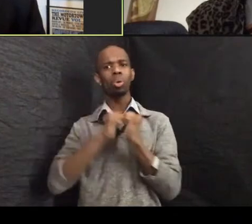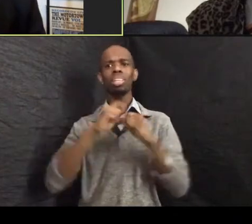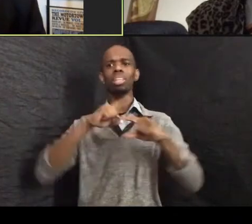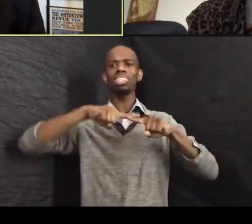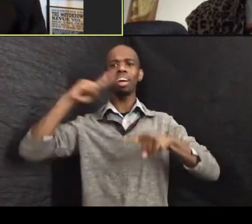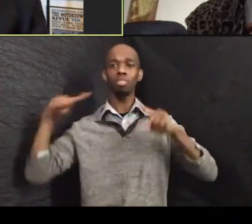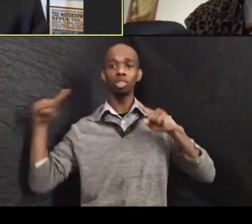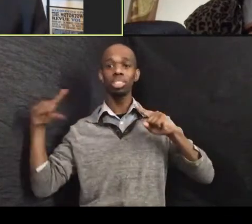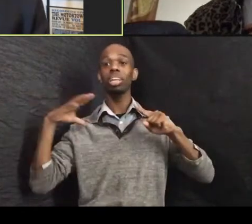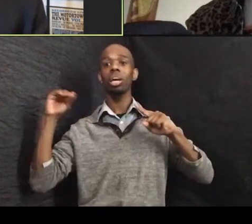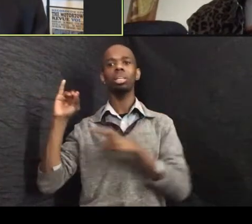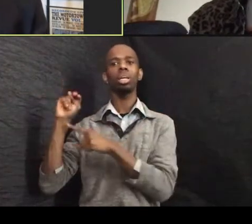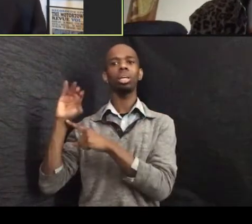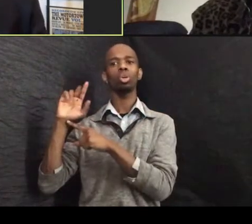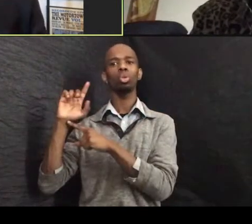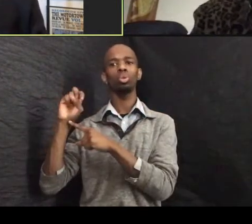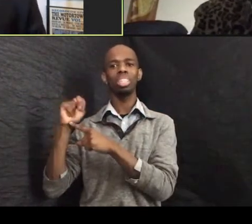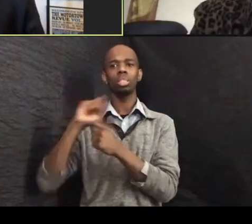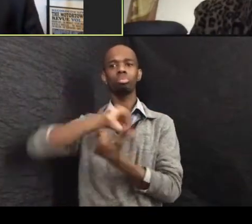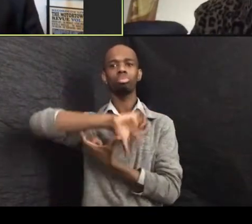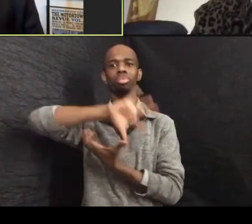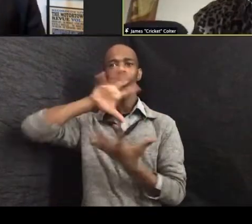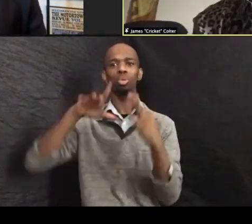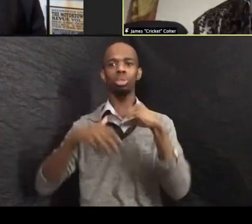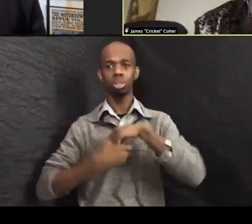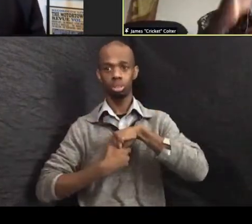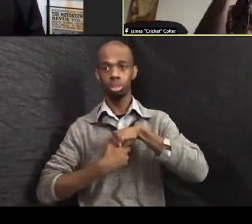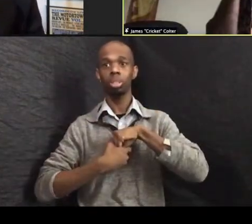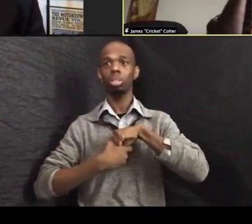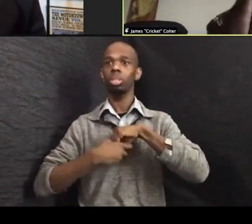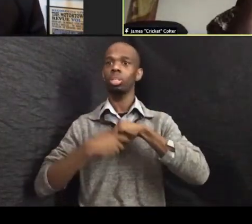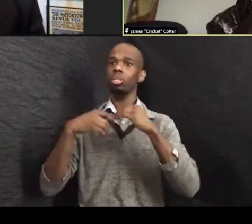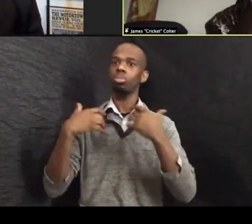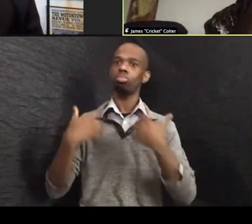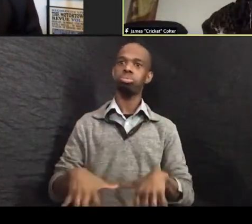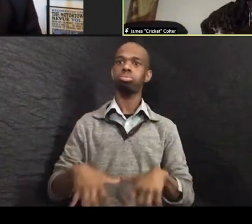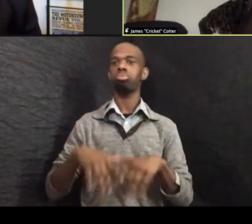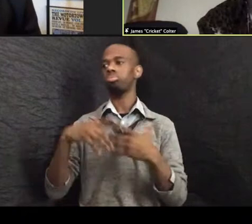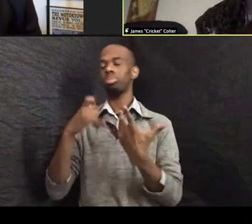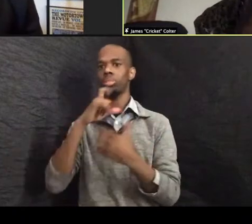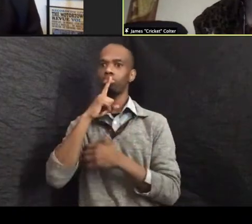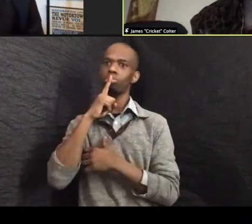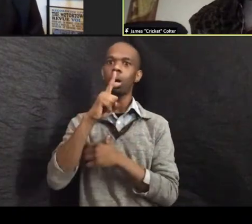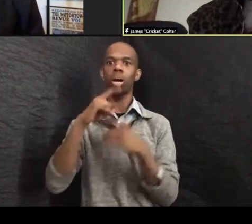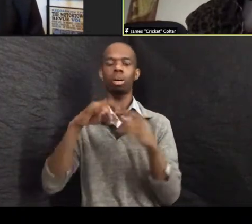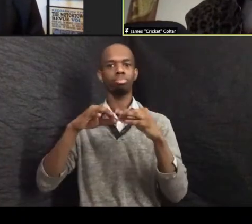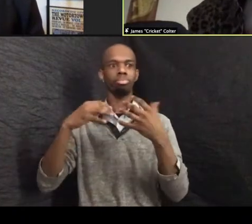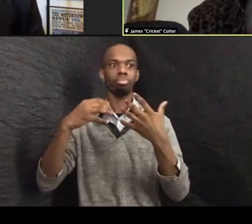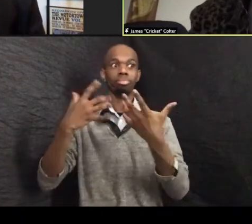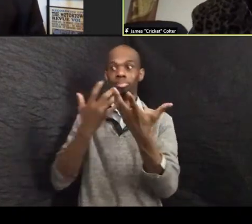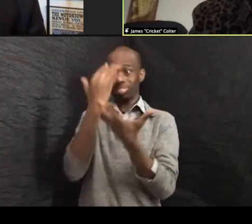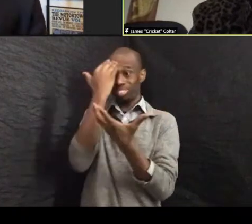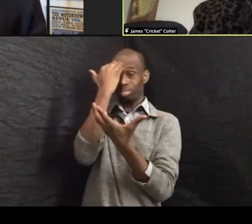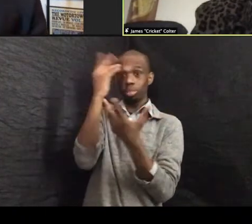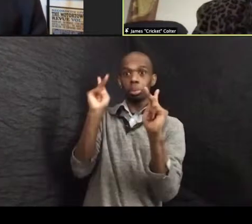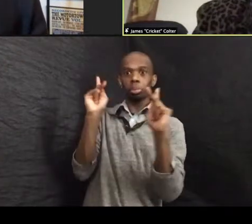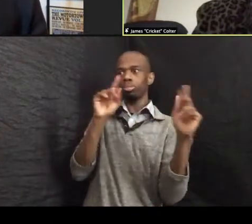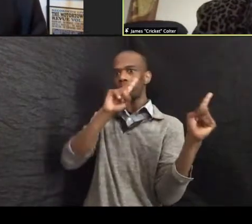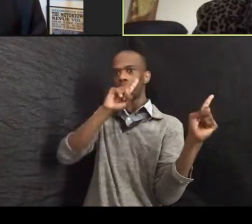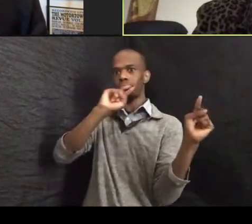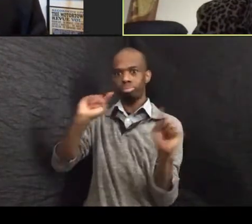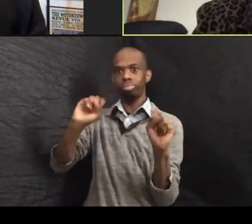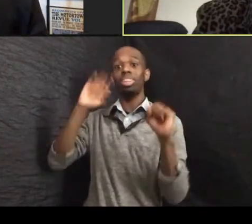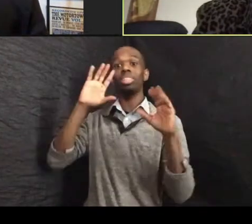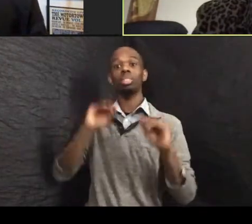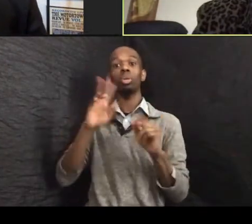look like us, but the people who run in the numbers, the people who invest in, the people who calling the shots, they don't look like us. Right. The people out in the audience, they don't look